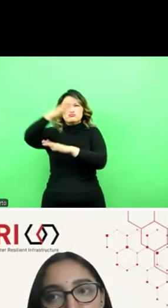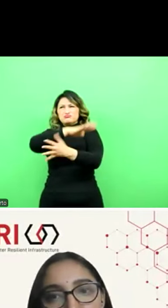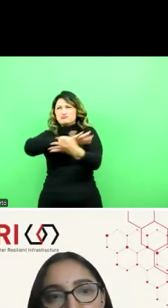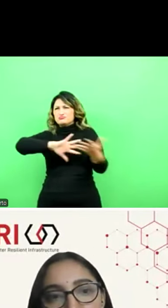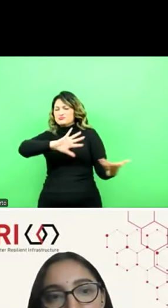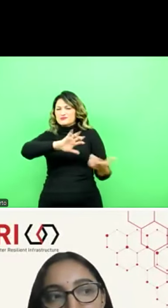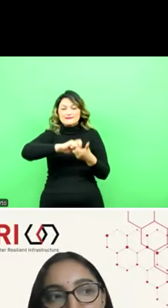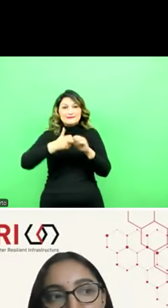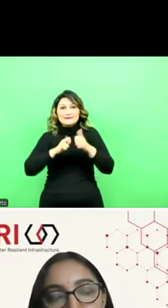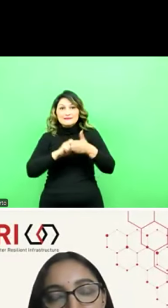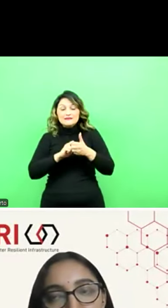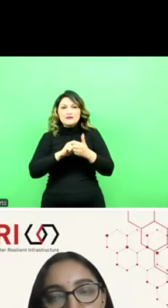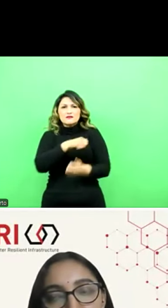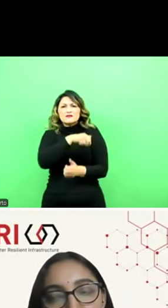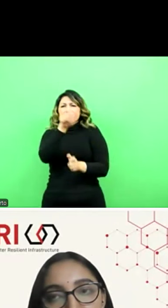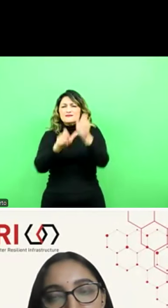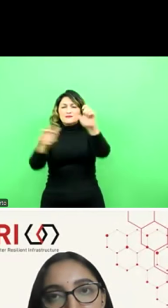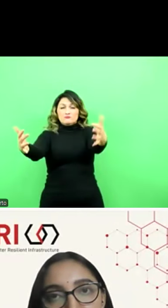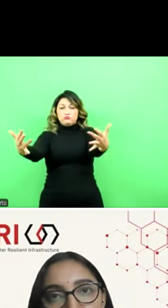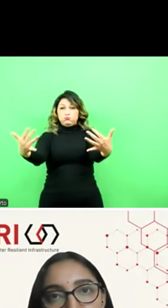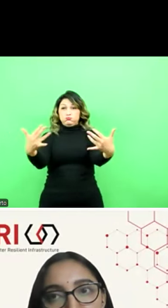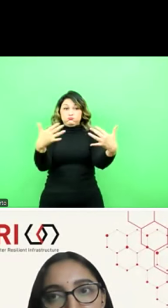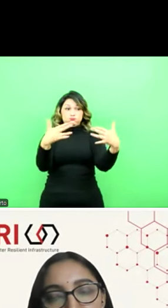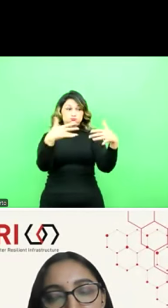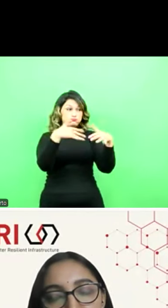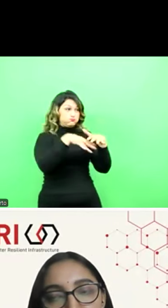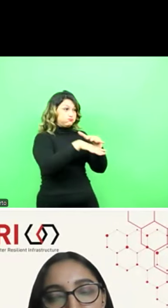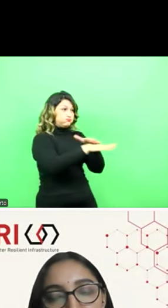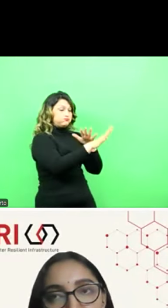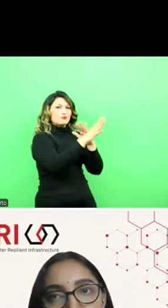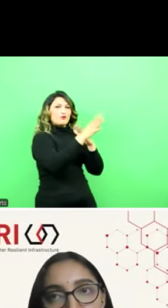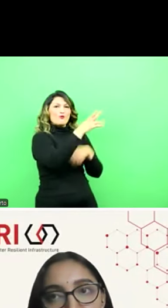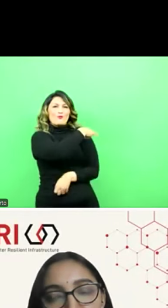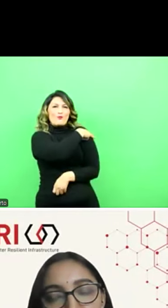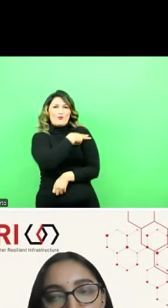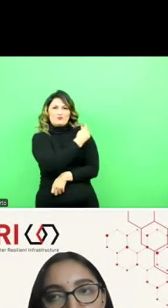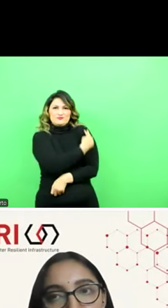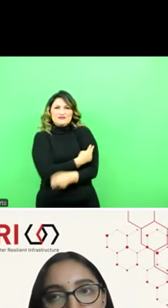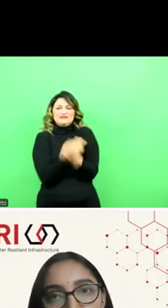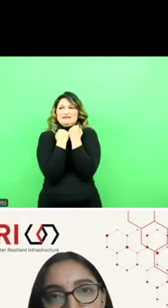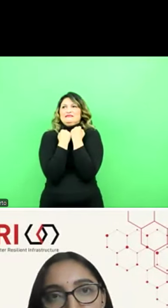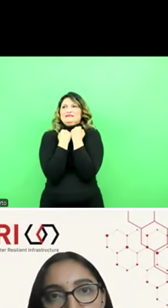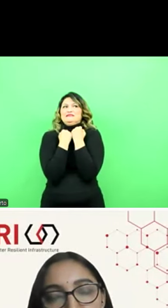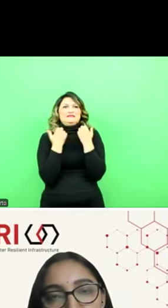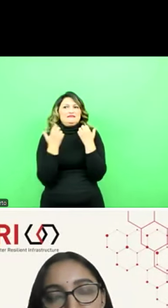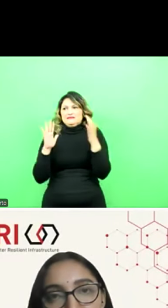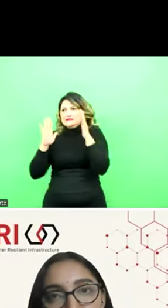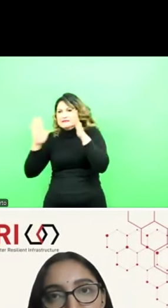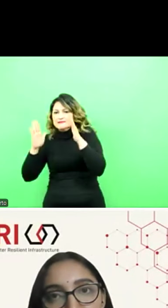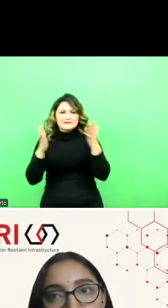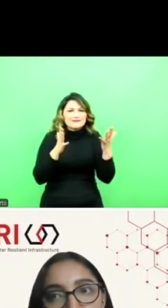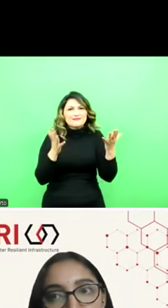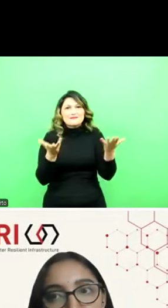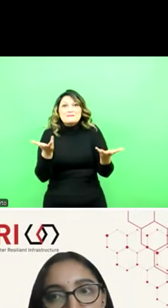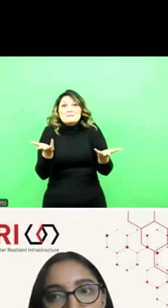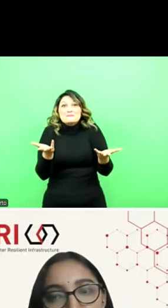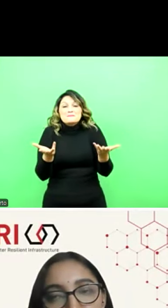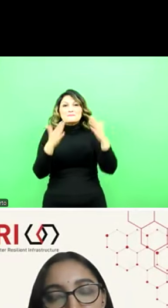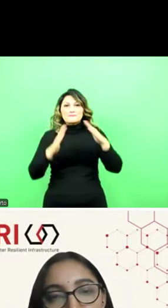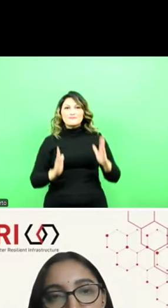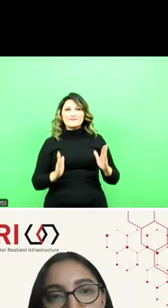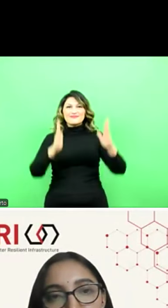we have to create temporary facilities and camps, and field hospitals and all. And then third,